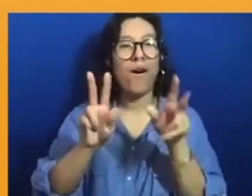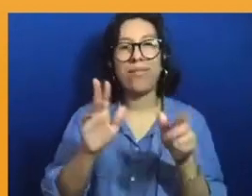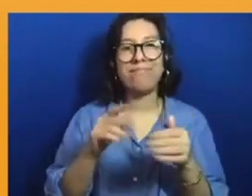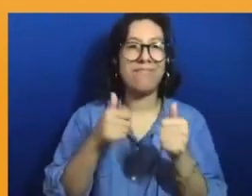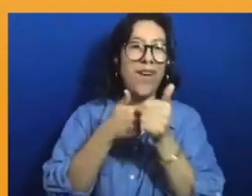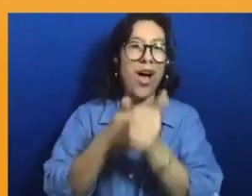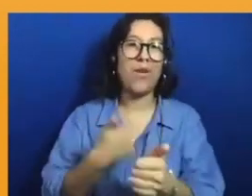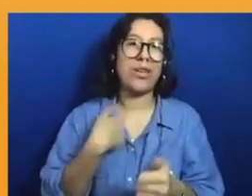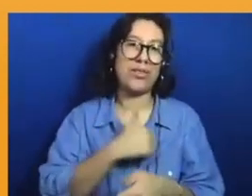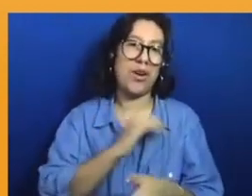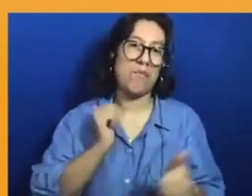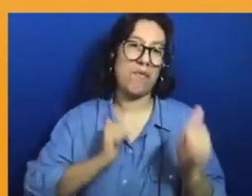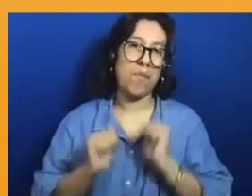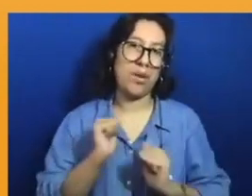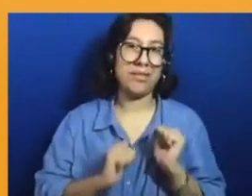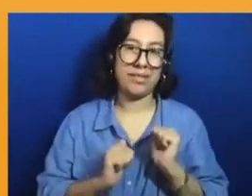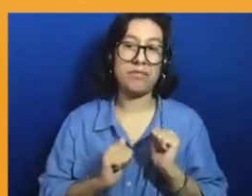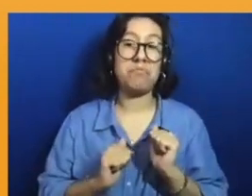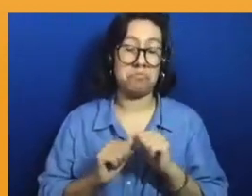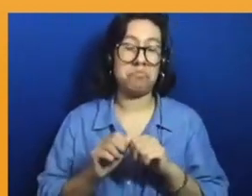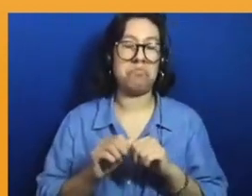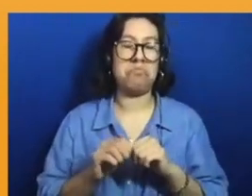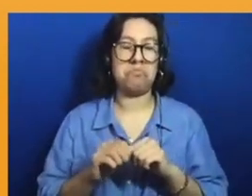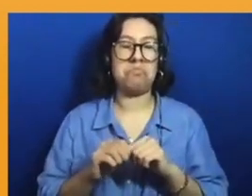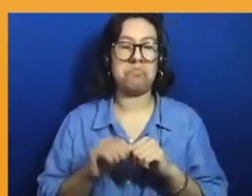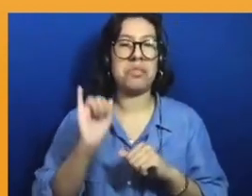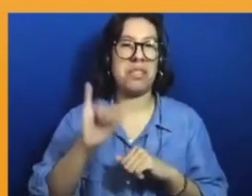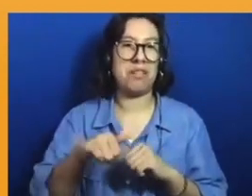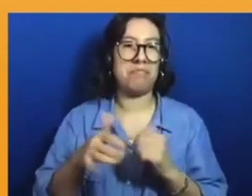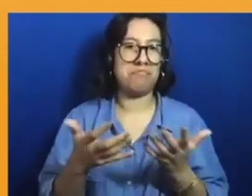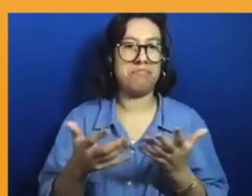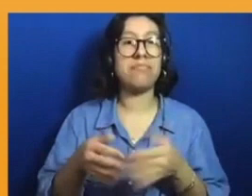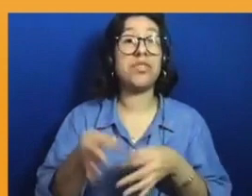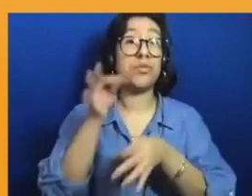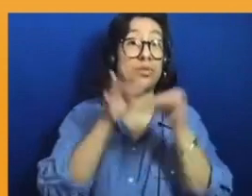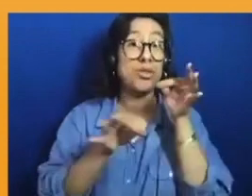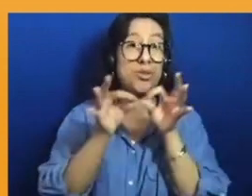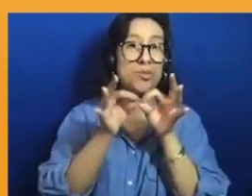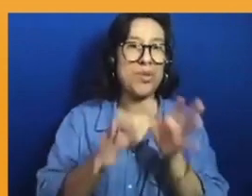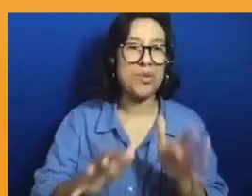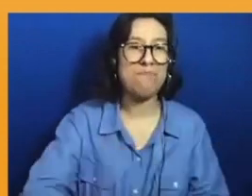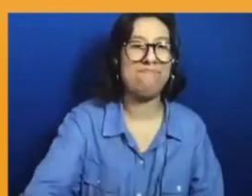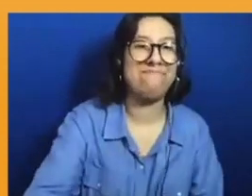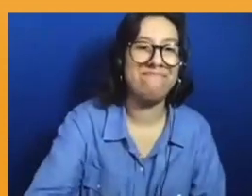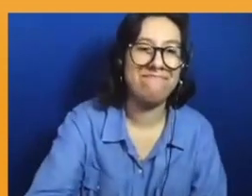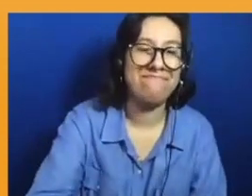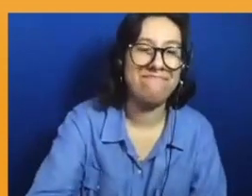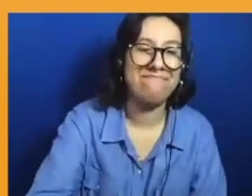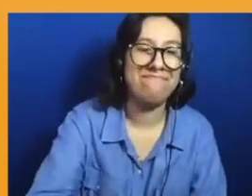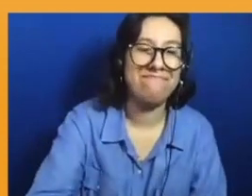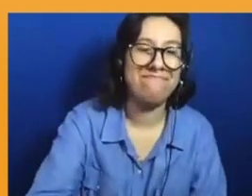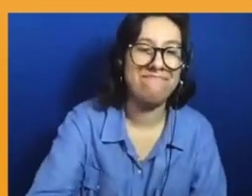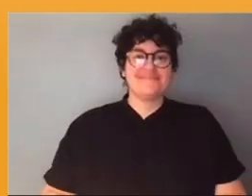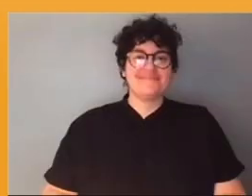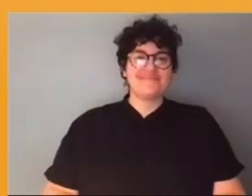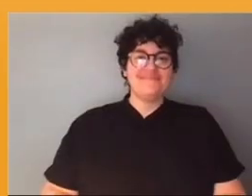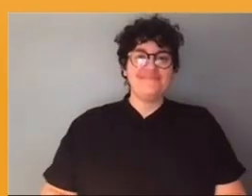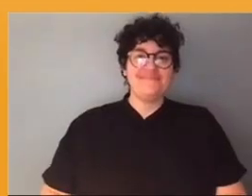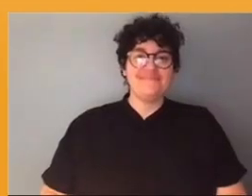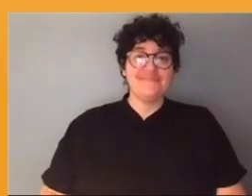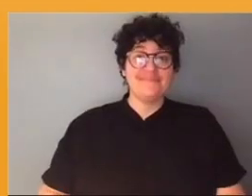all my performances. And now I have